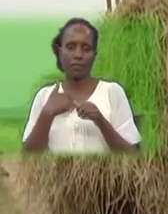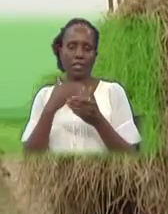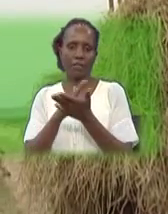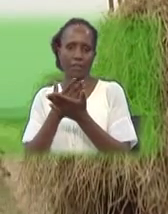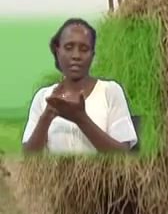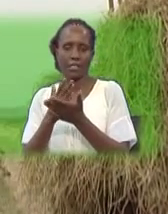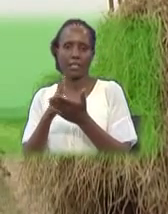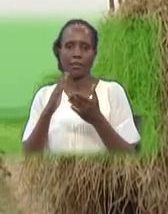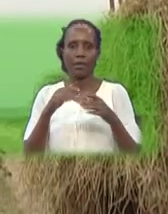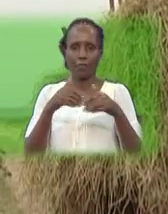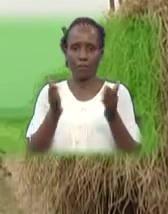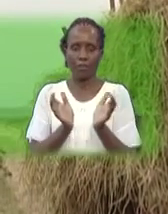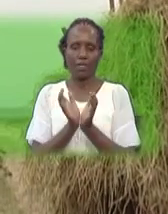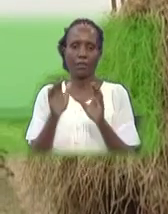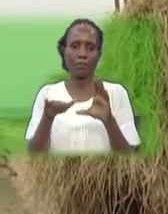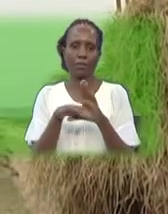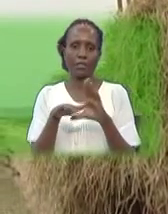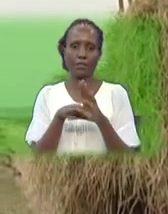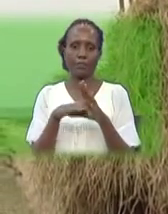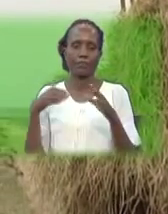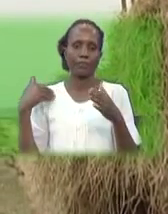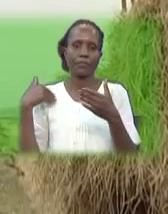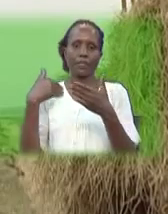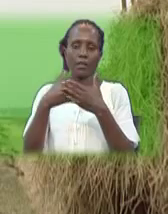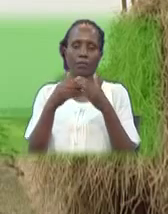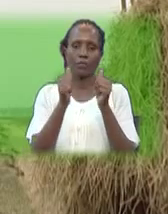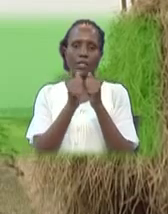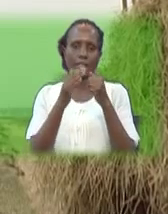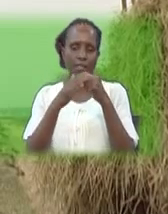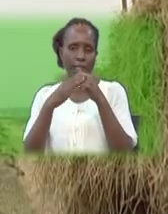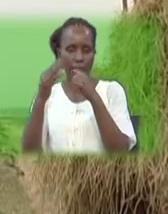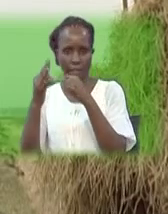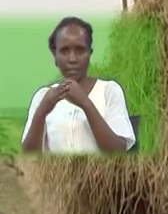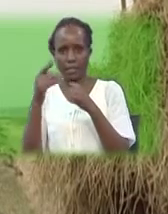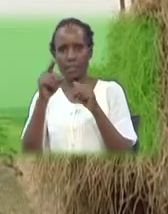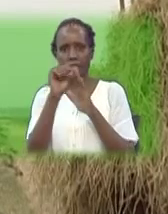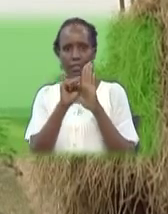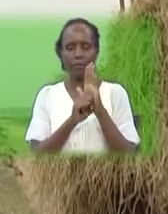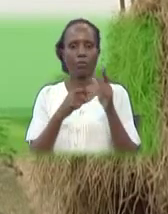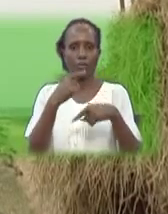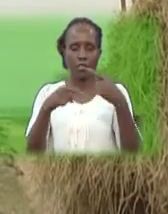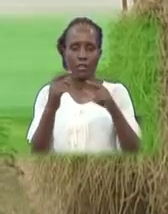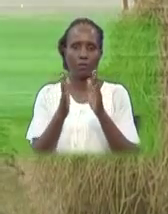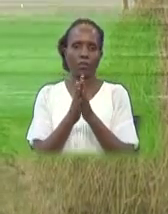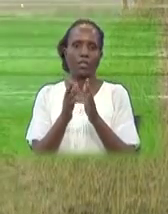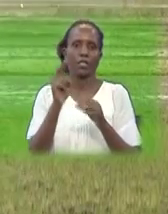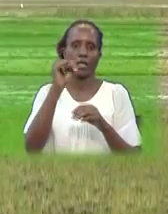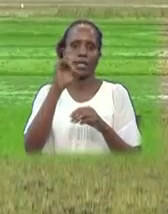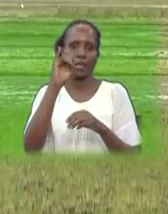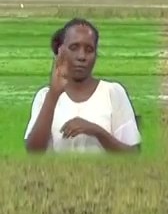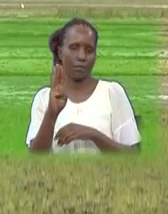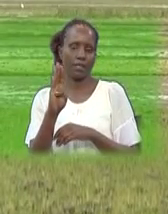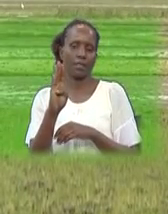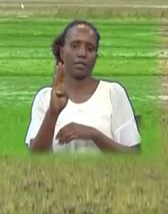subdivided among family members. Up to 1998, the scheme was being run solely by the National